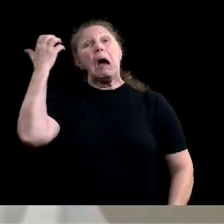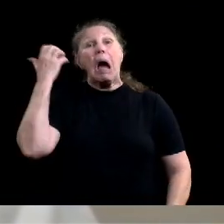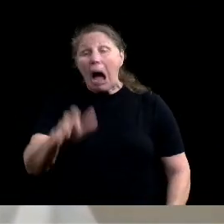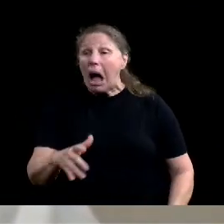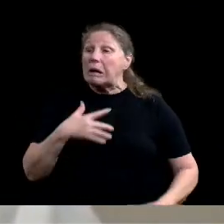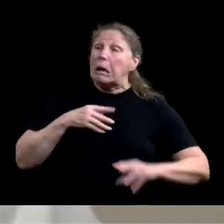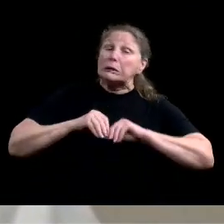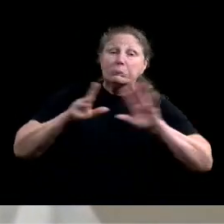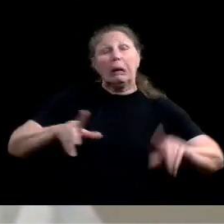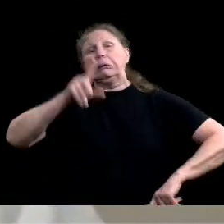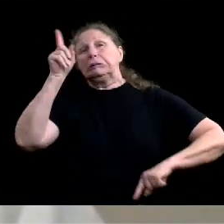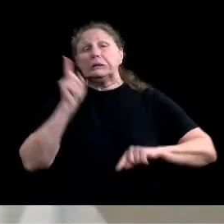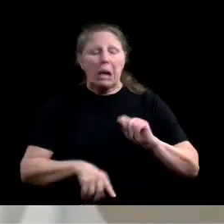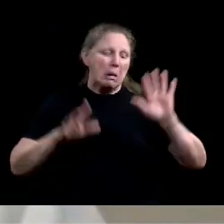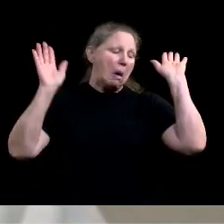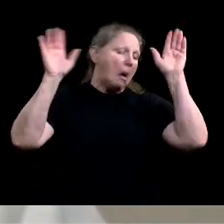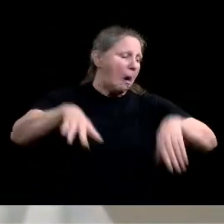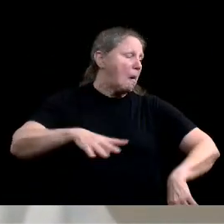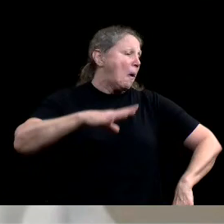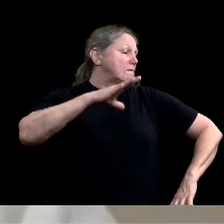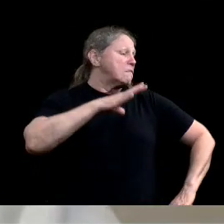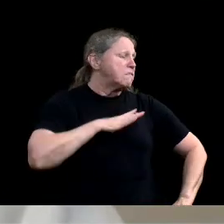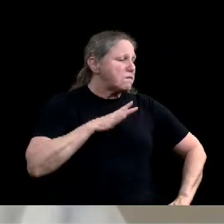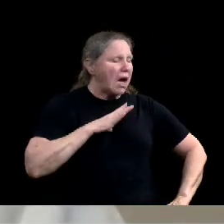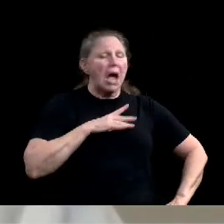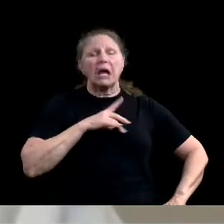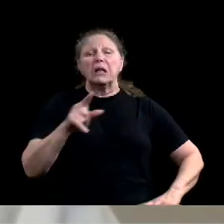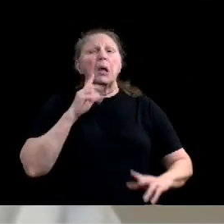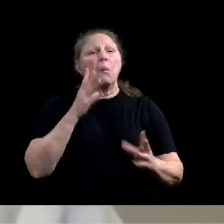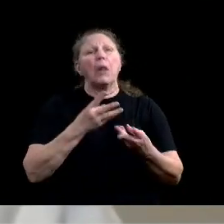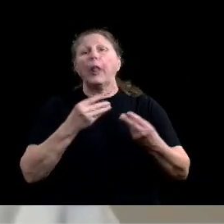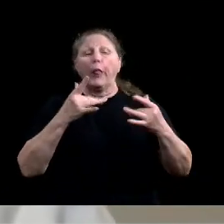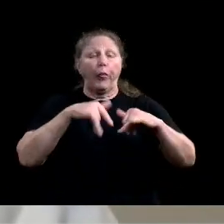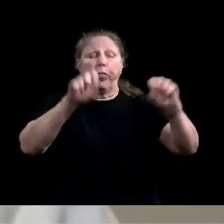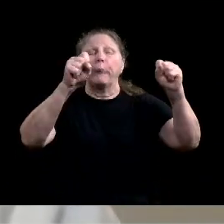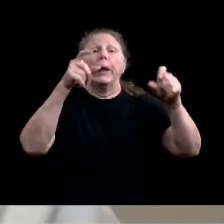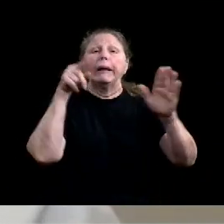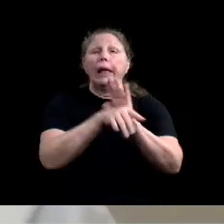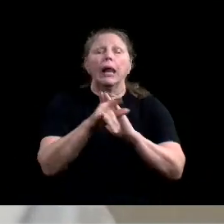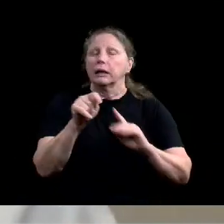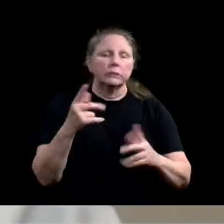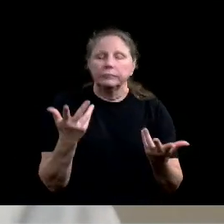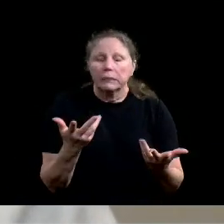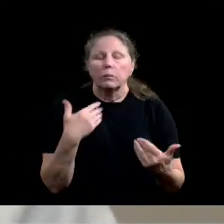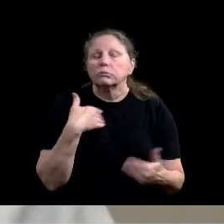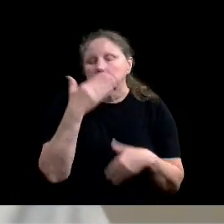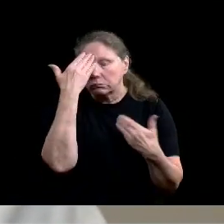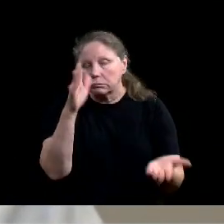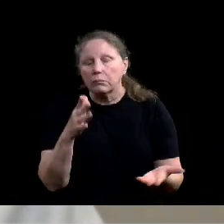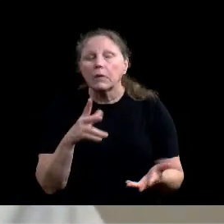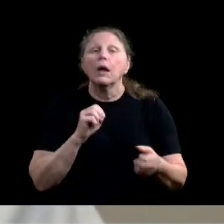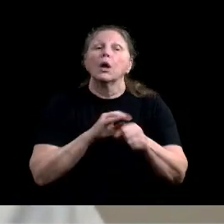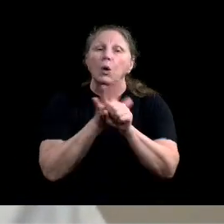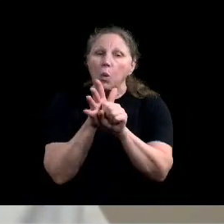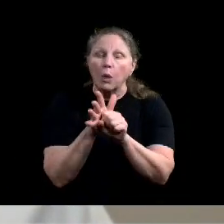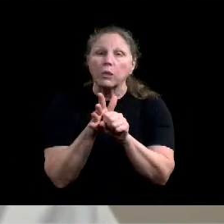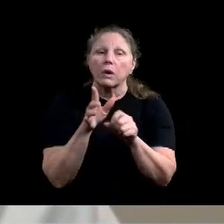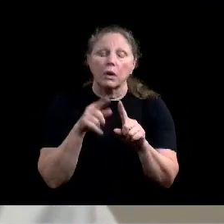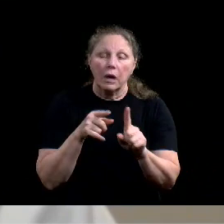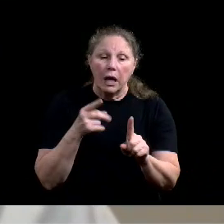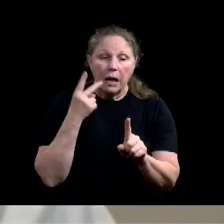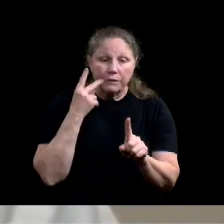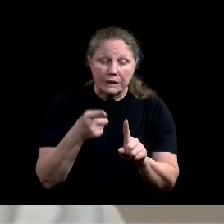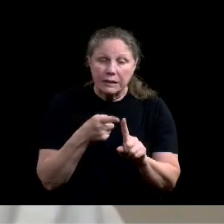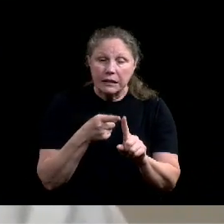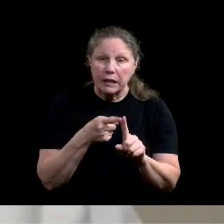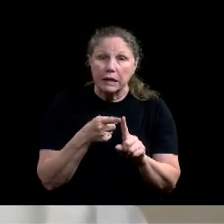going to evaporate. We have not seen, with other coronaviruses, we have not seen a seasonality of it. So with MERS